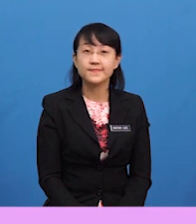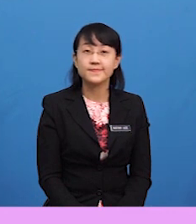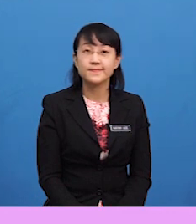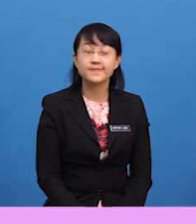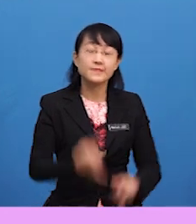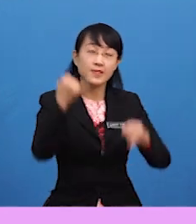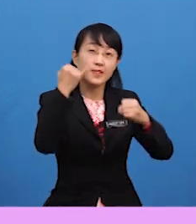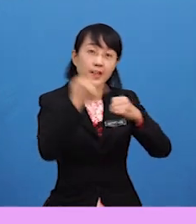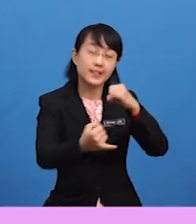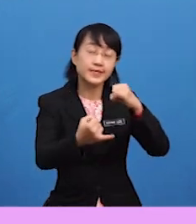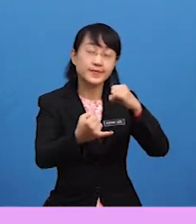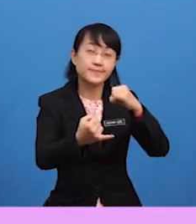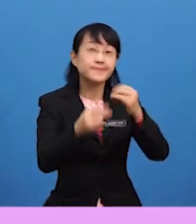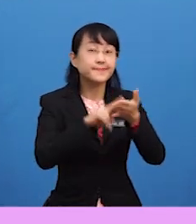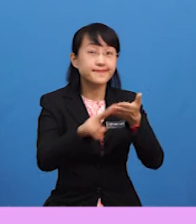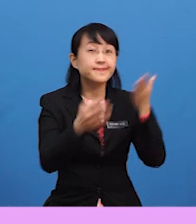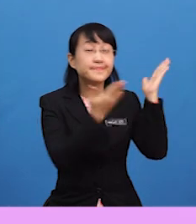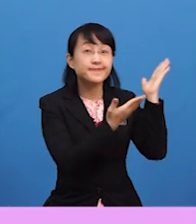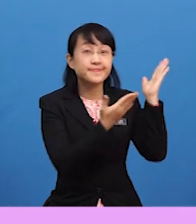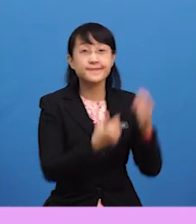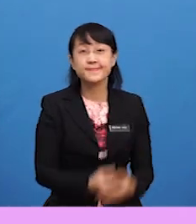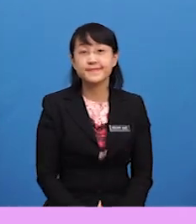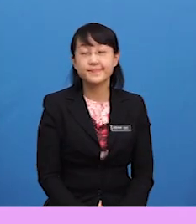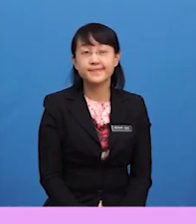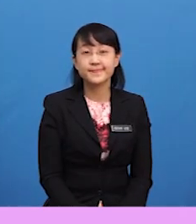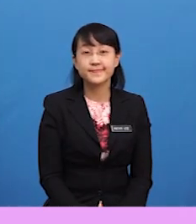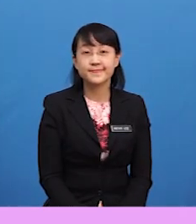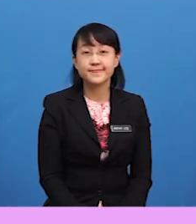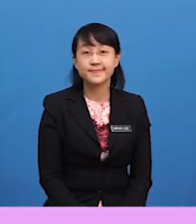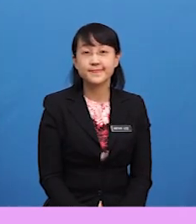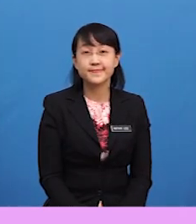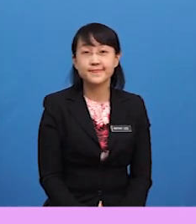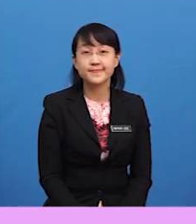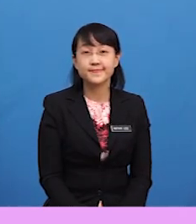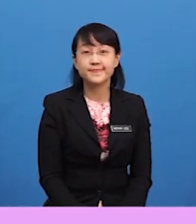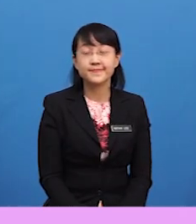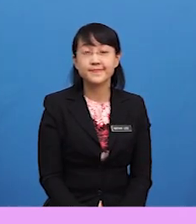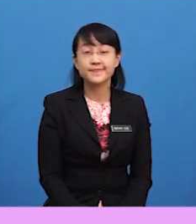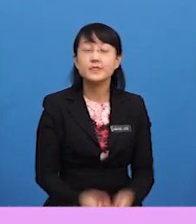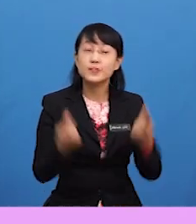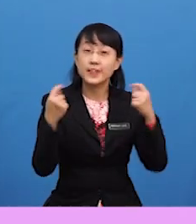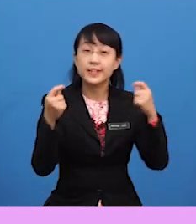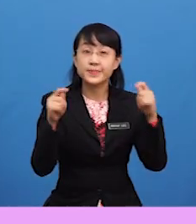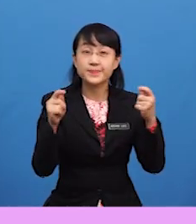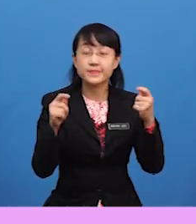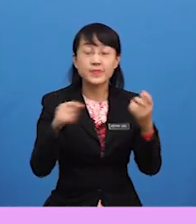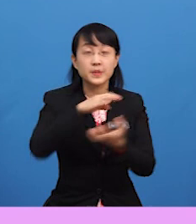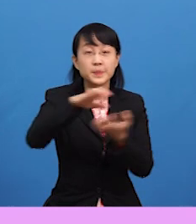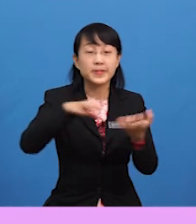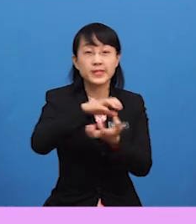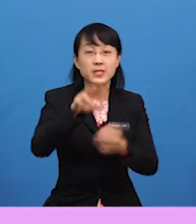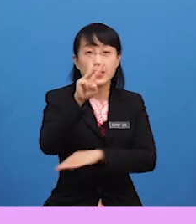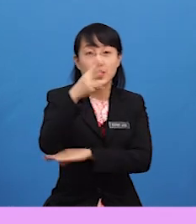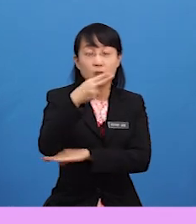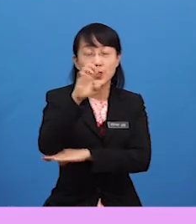And finally, 8. Do you know that you can make your own glue at home? Try this. Mix wheat,